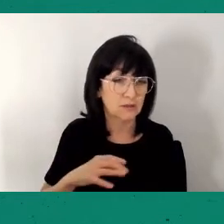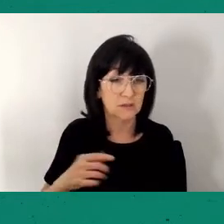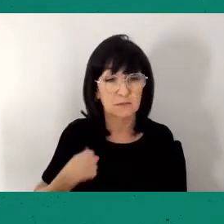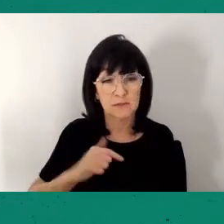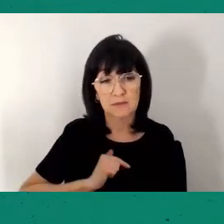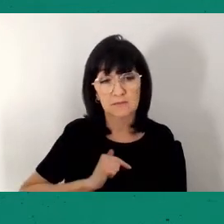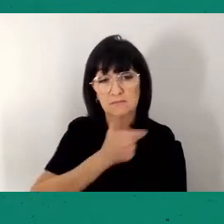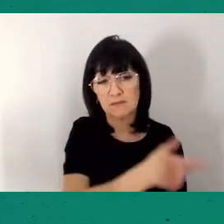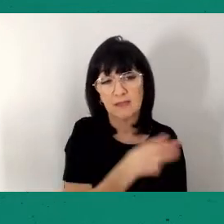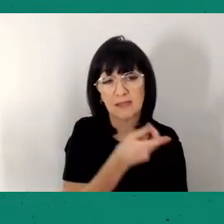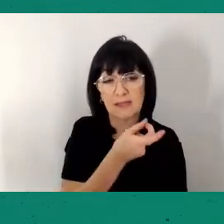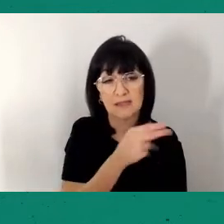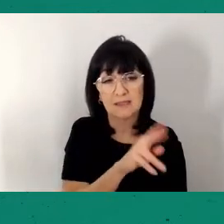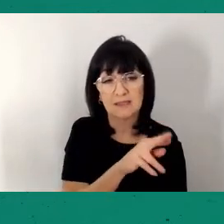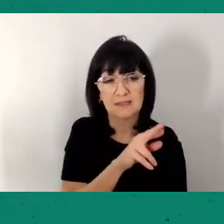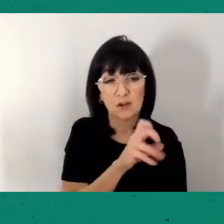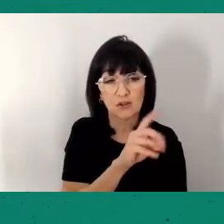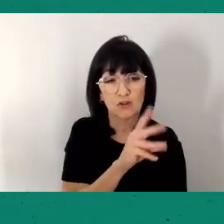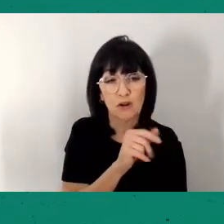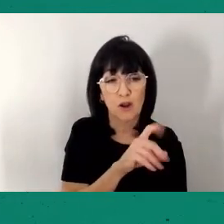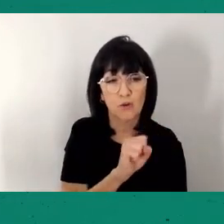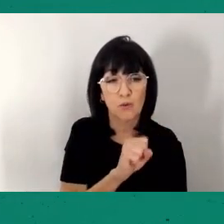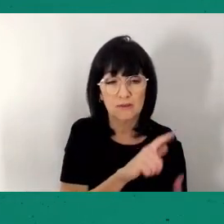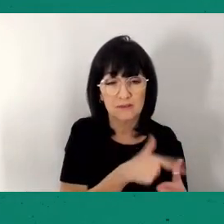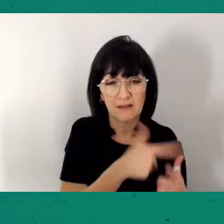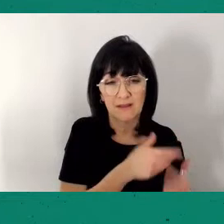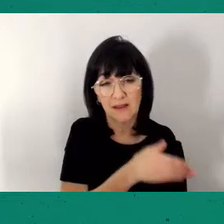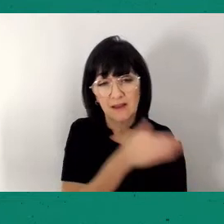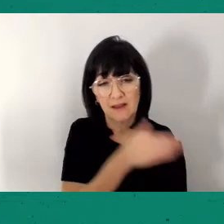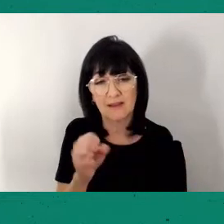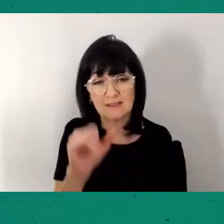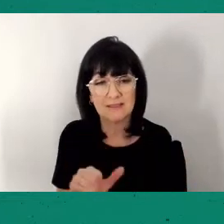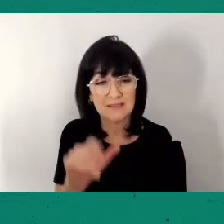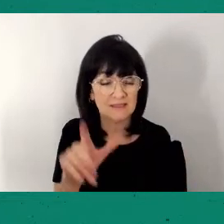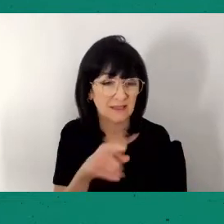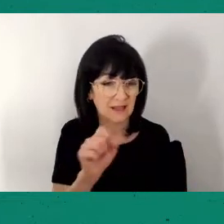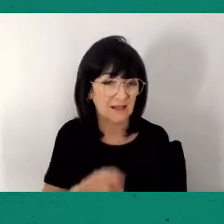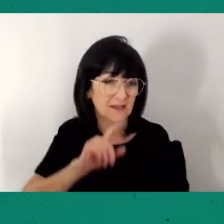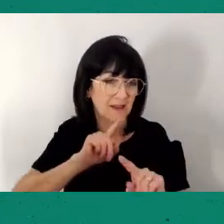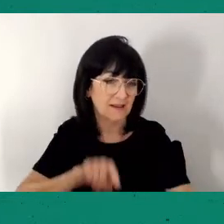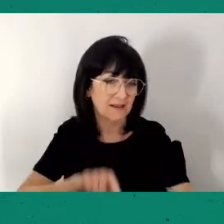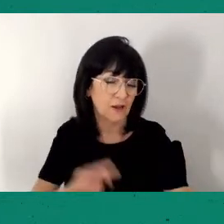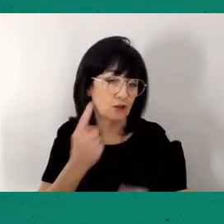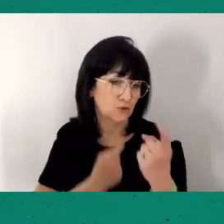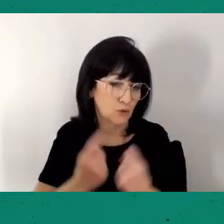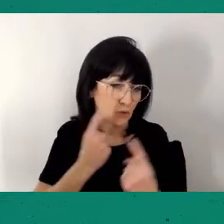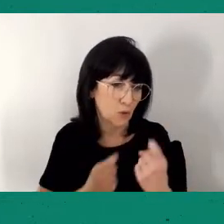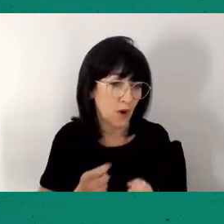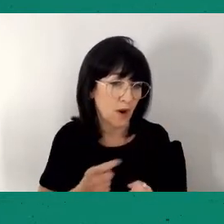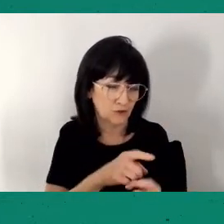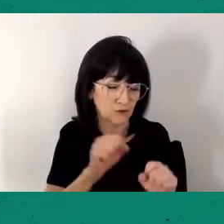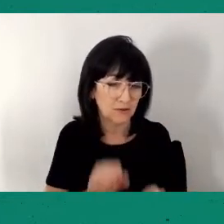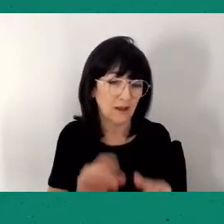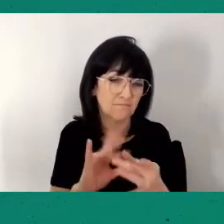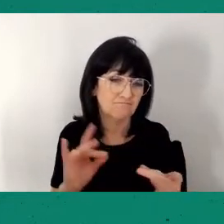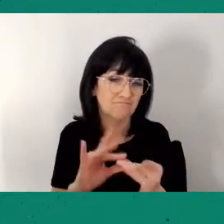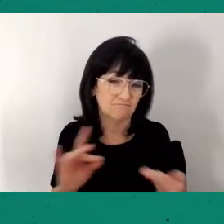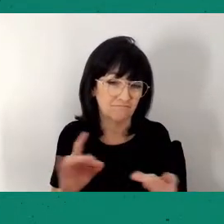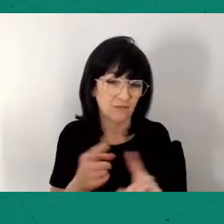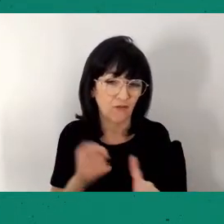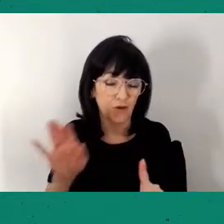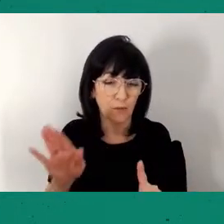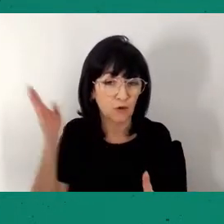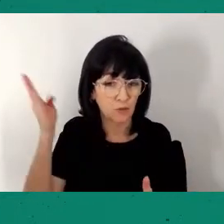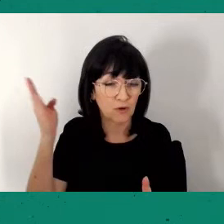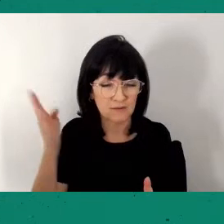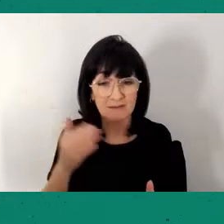then Syl to answer any questions, make any observations from the presentations that we've heard tonight. Thanks for joining us, both of you.